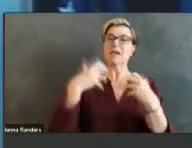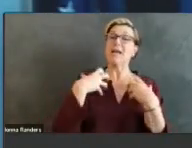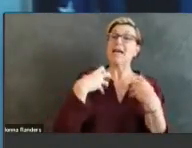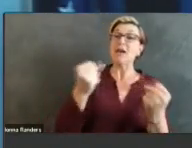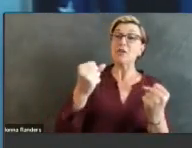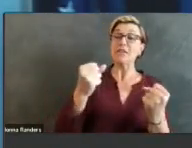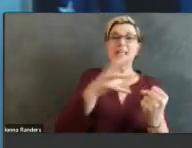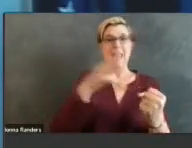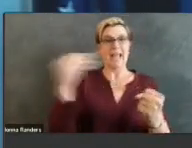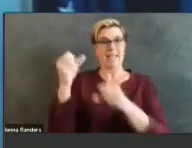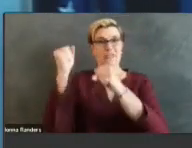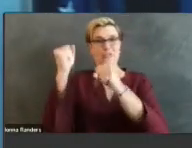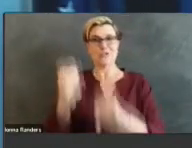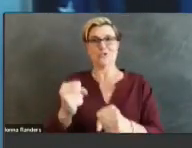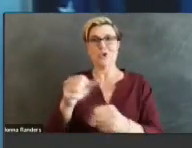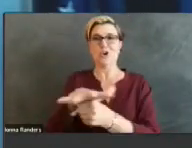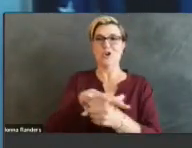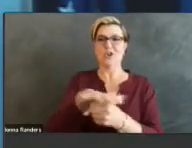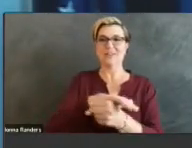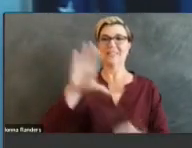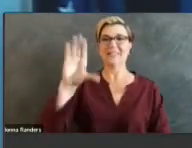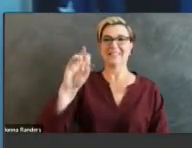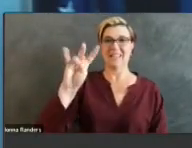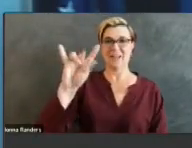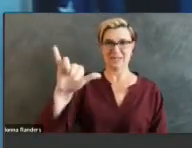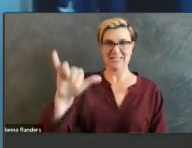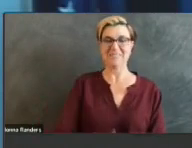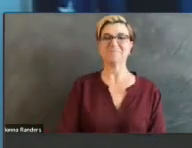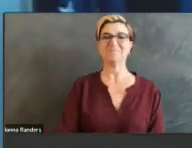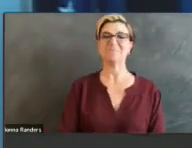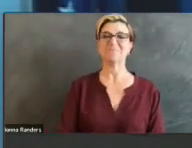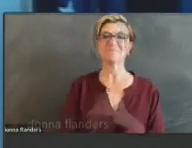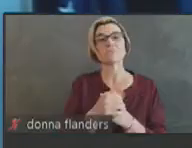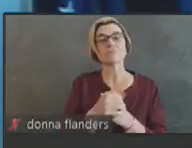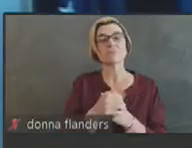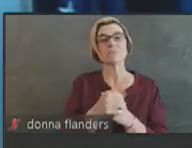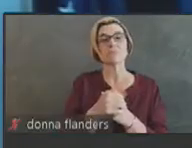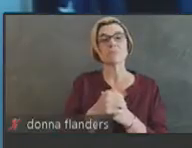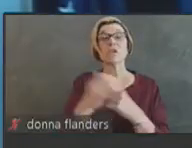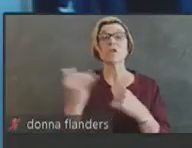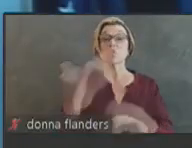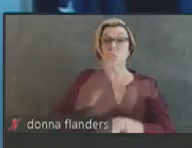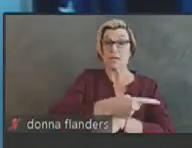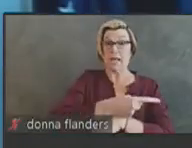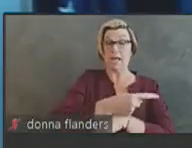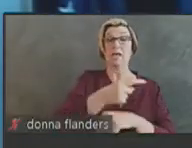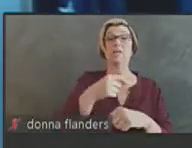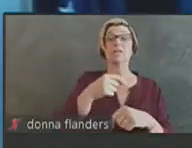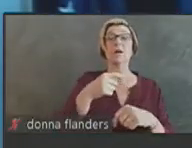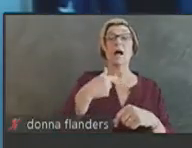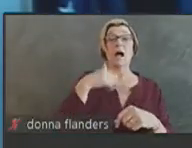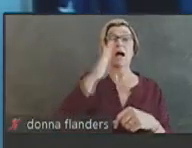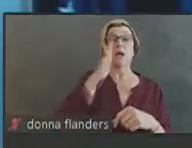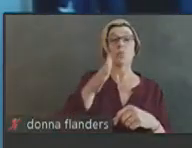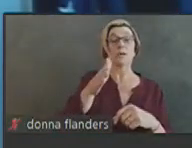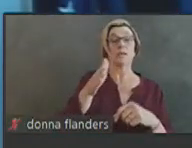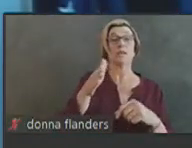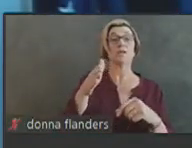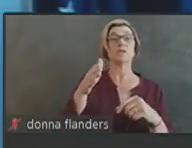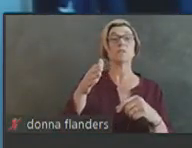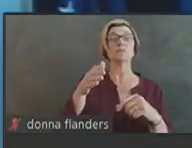county. Today, to speak specifically to this executive order, I want to first